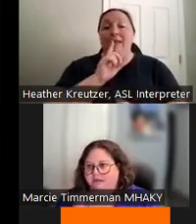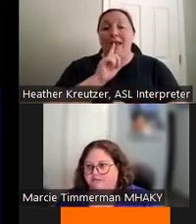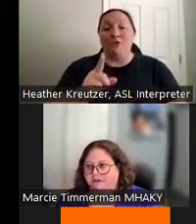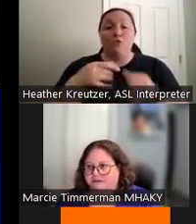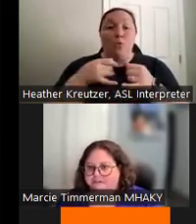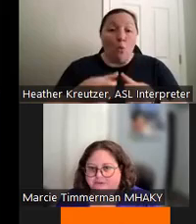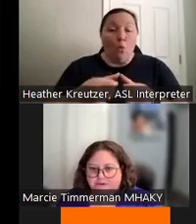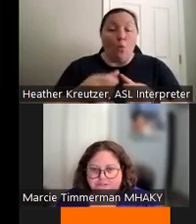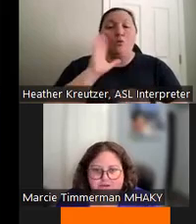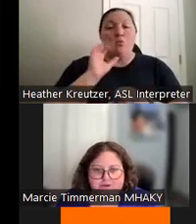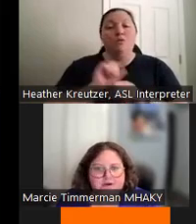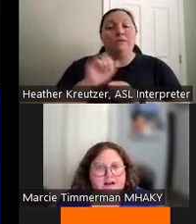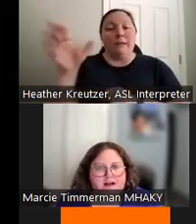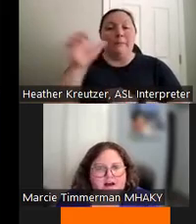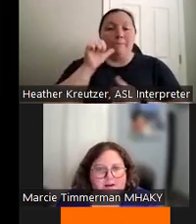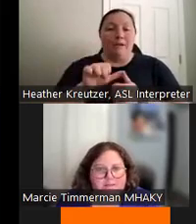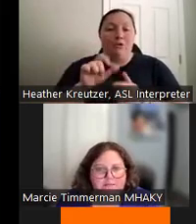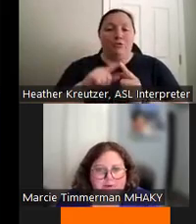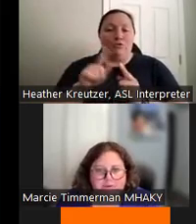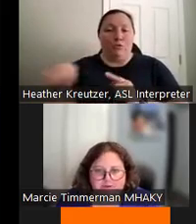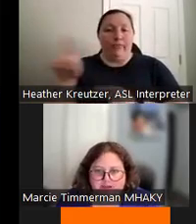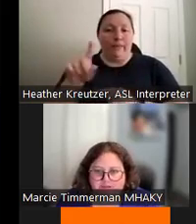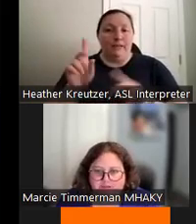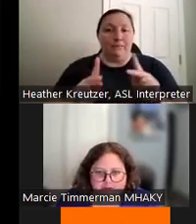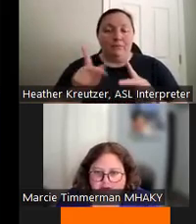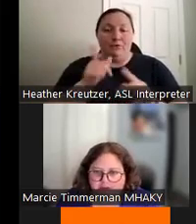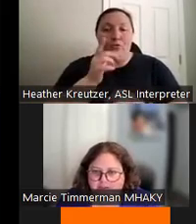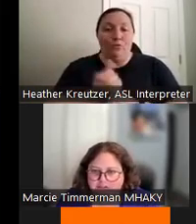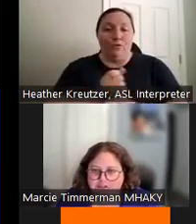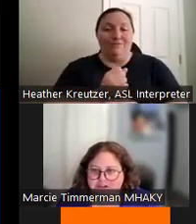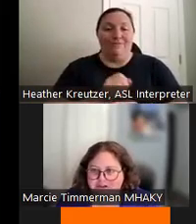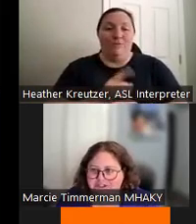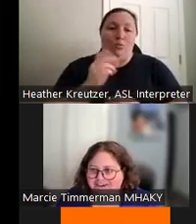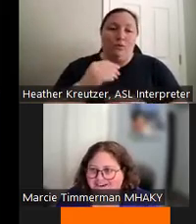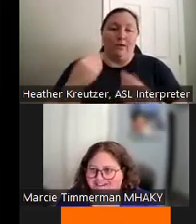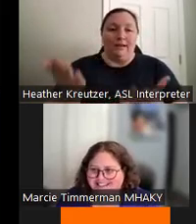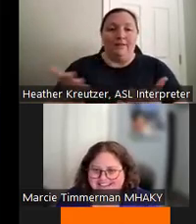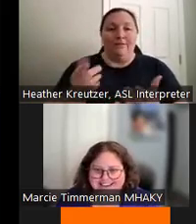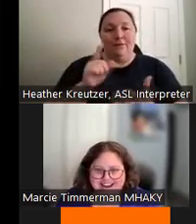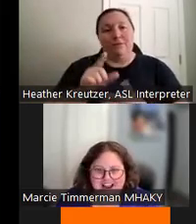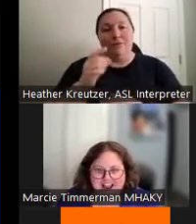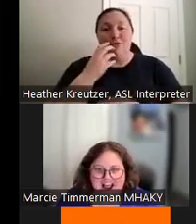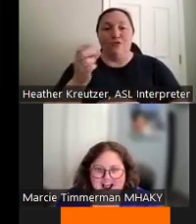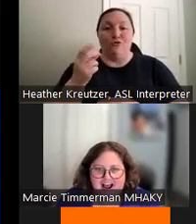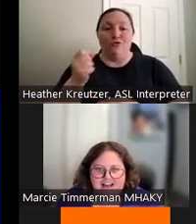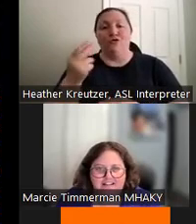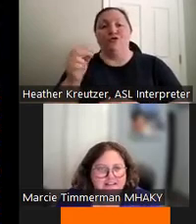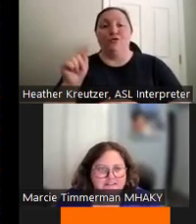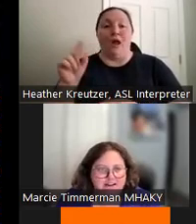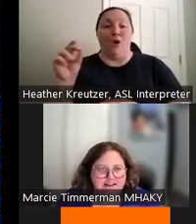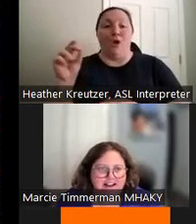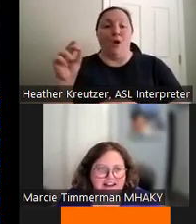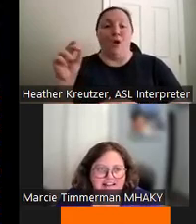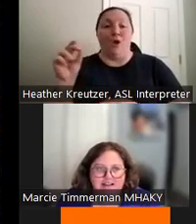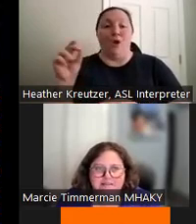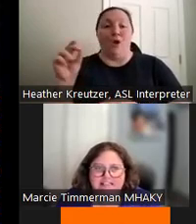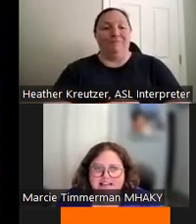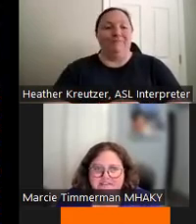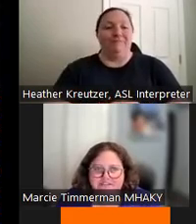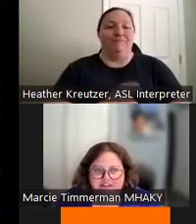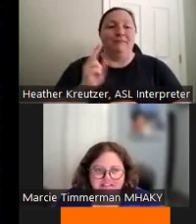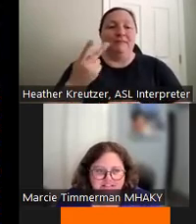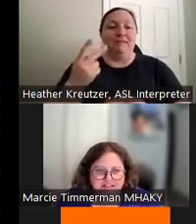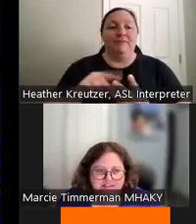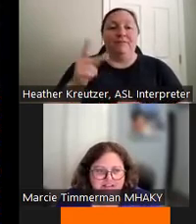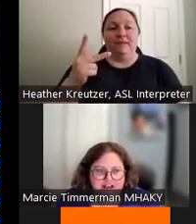awards will be mailed to all of these folks. So, but we do want to give them they're doing their shout outs here. The second one is